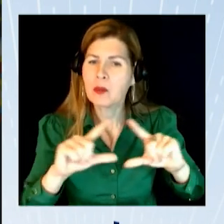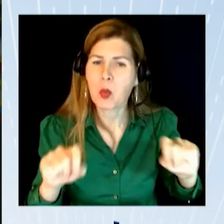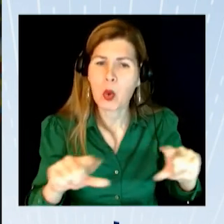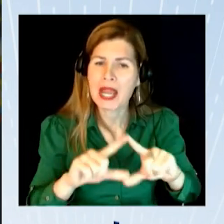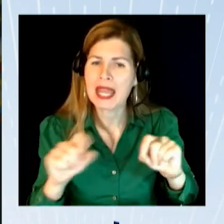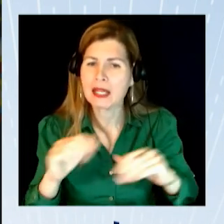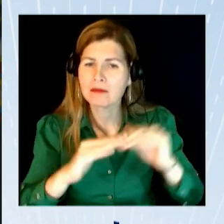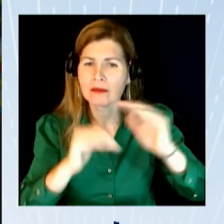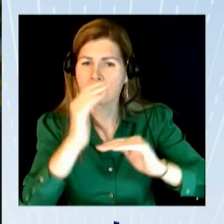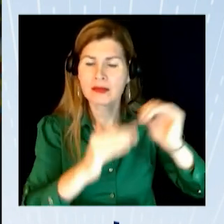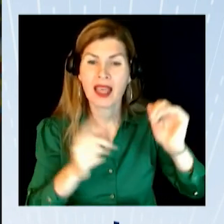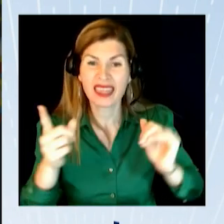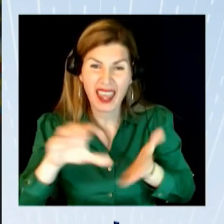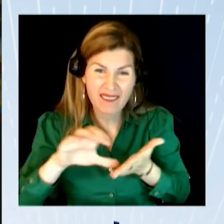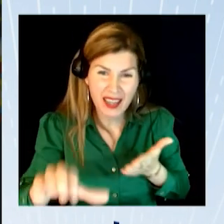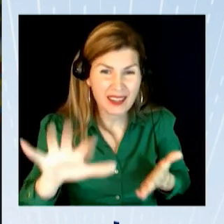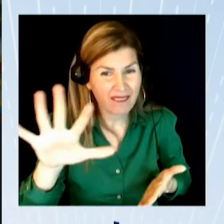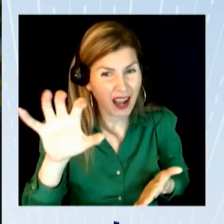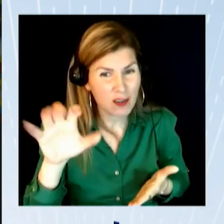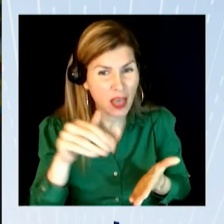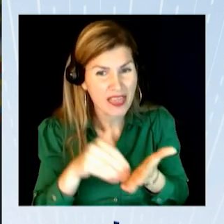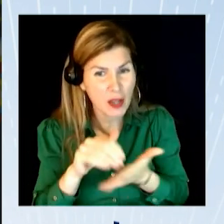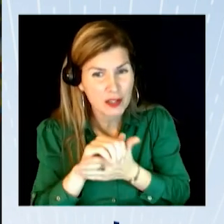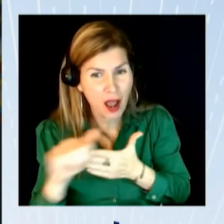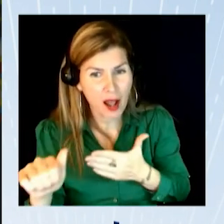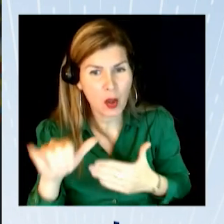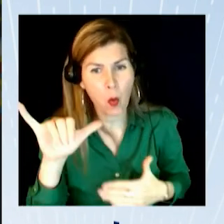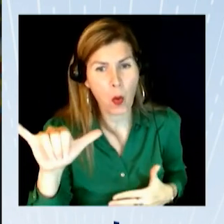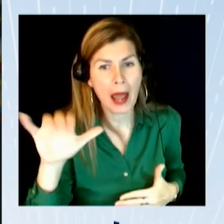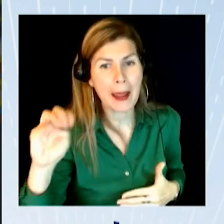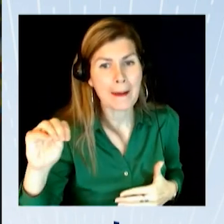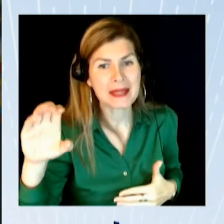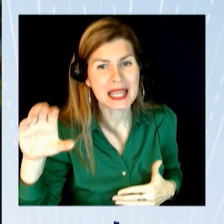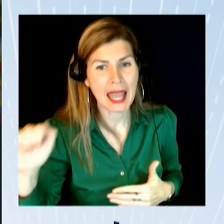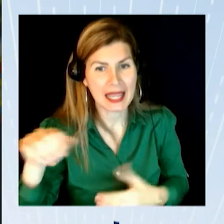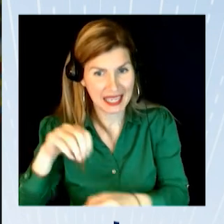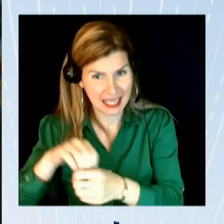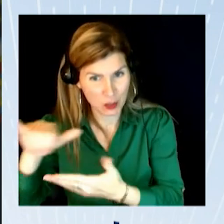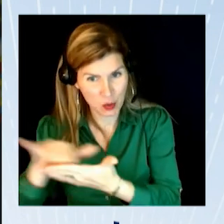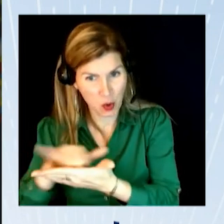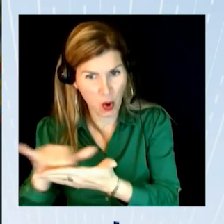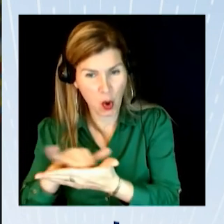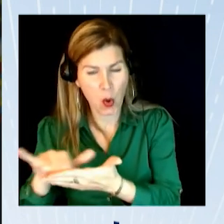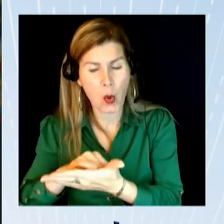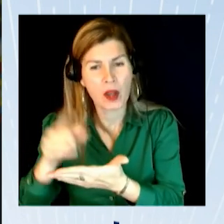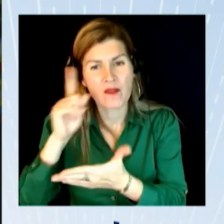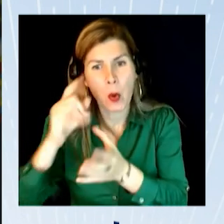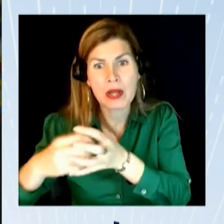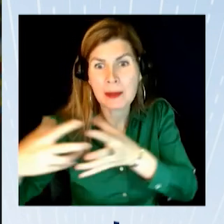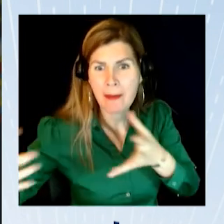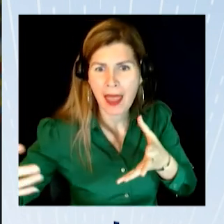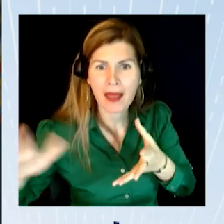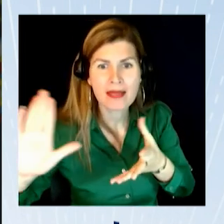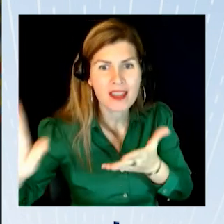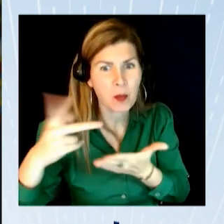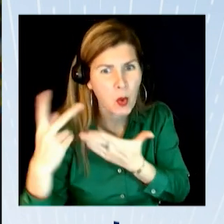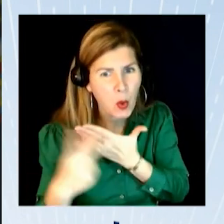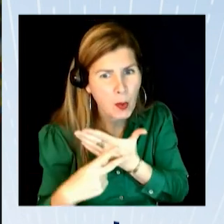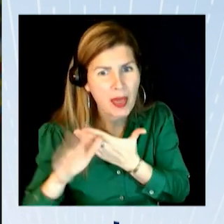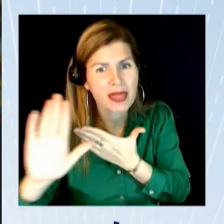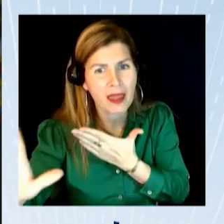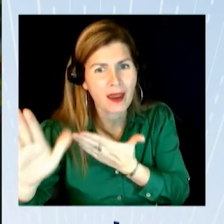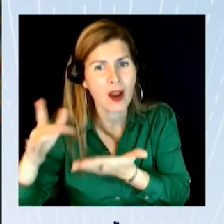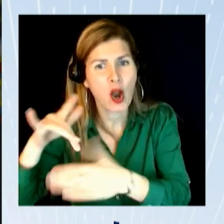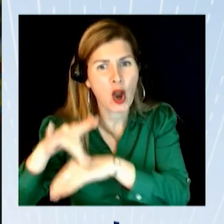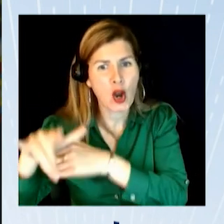over $500,000 to the YMCA of Central New York to expand their child care services and early learning options. So